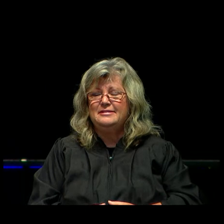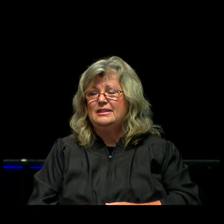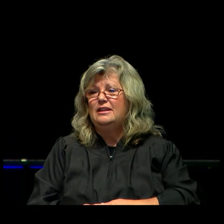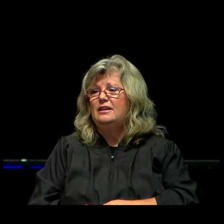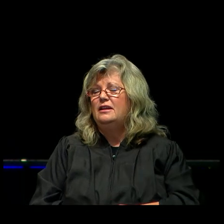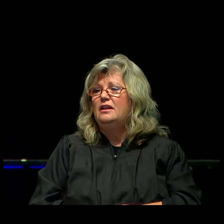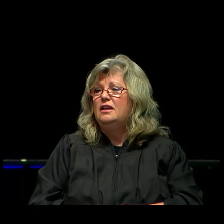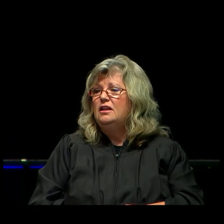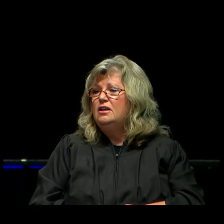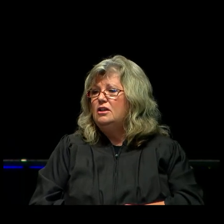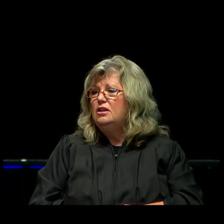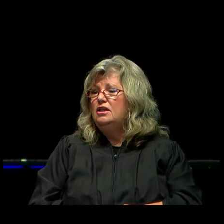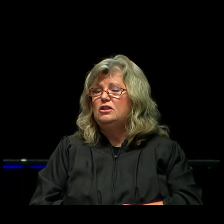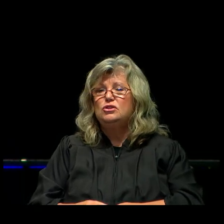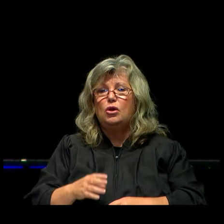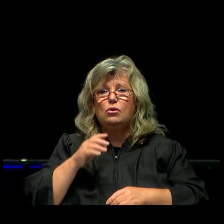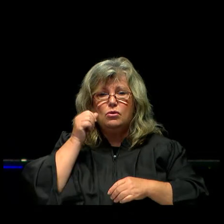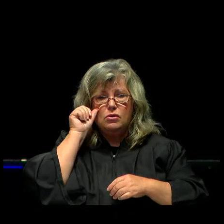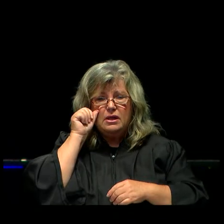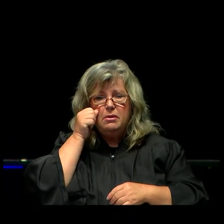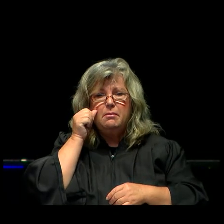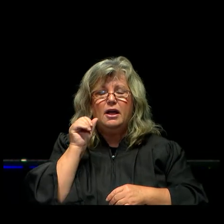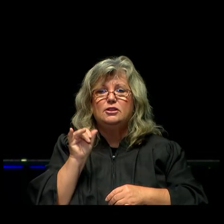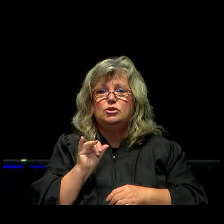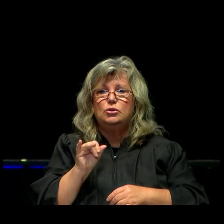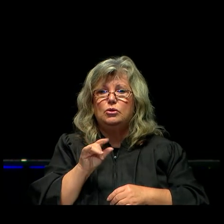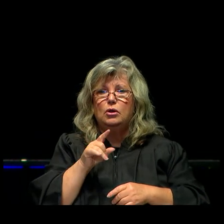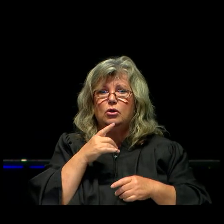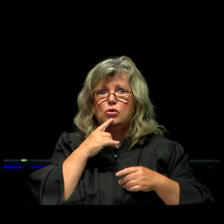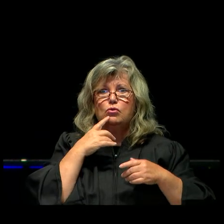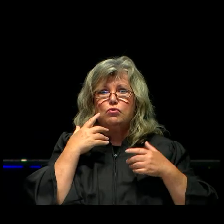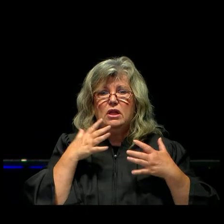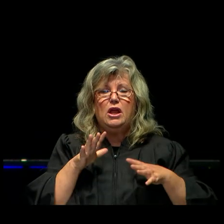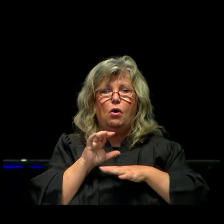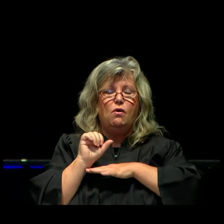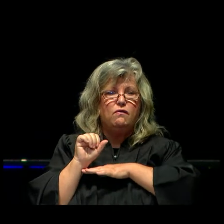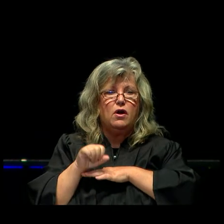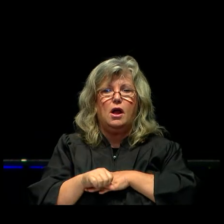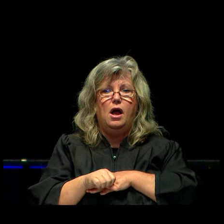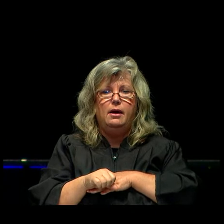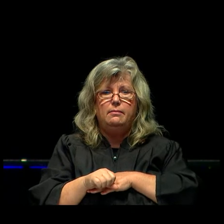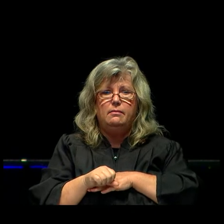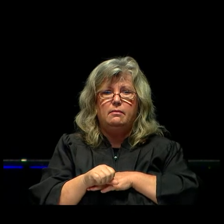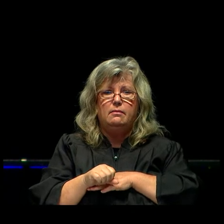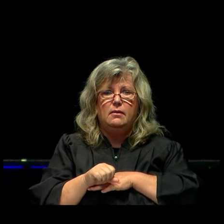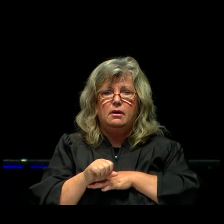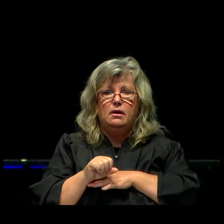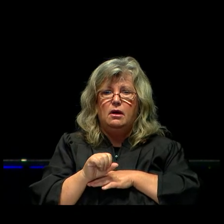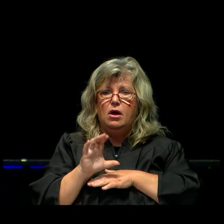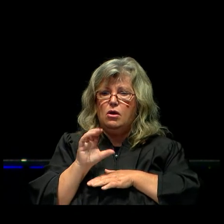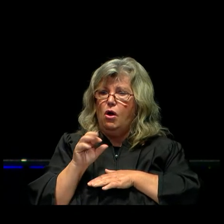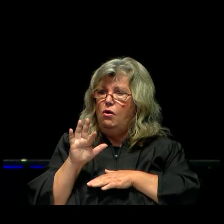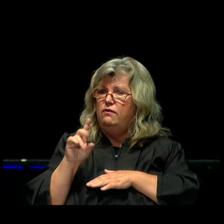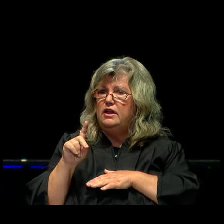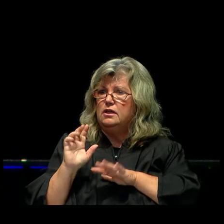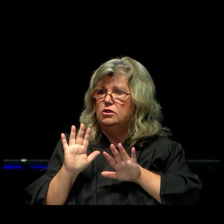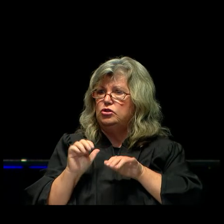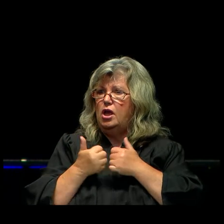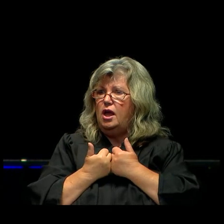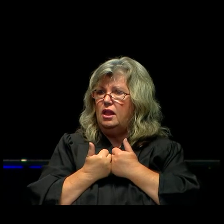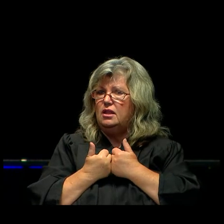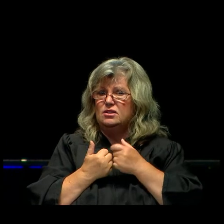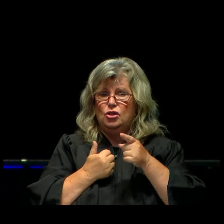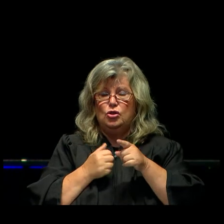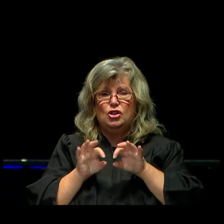So keep in mind, too, that you've really overcome the whole challenge of COVID. You've got a degree like no one else has